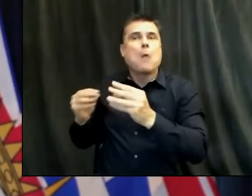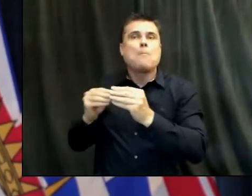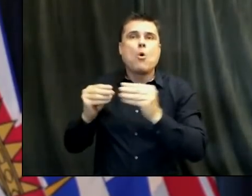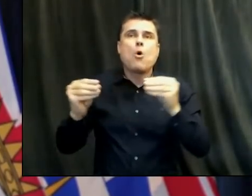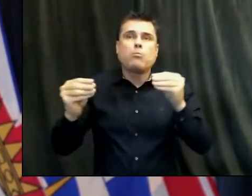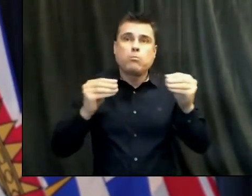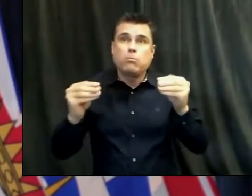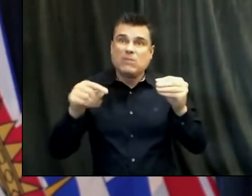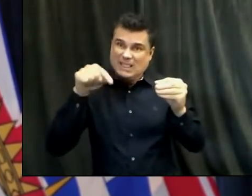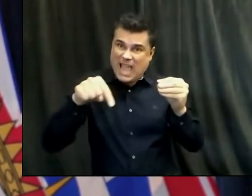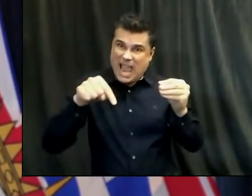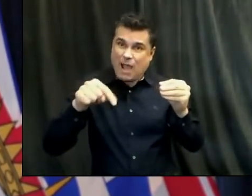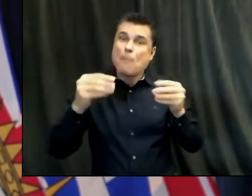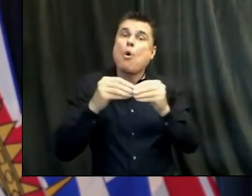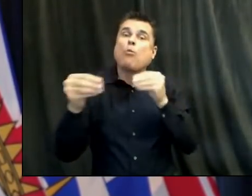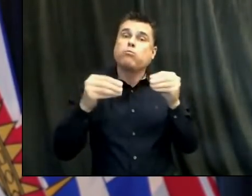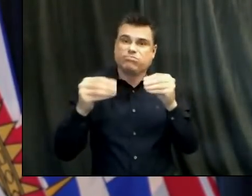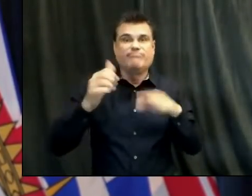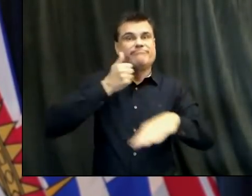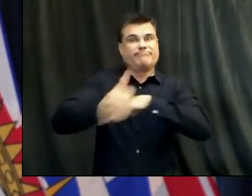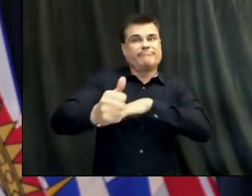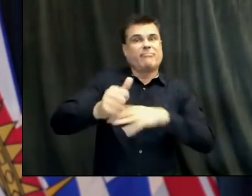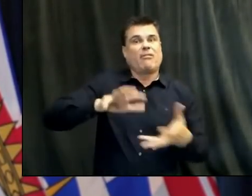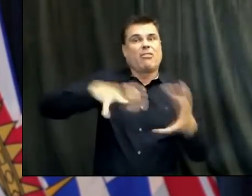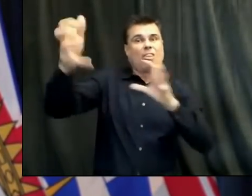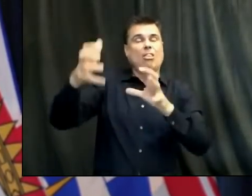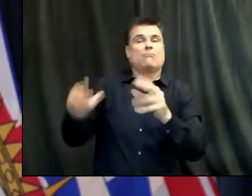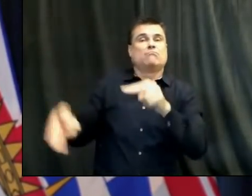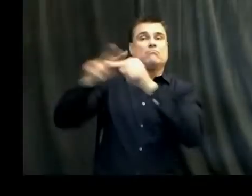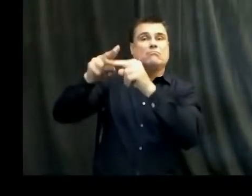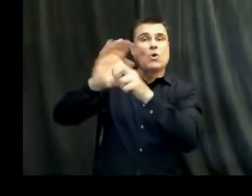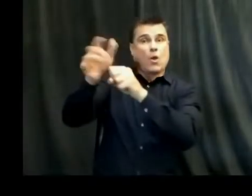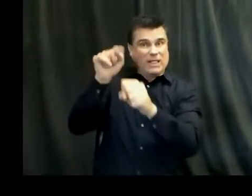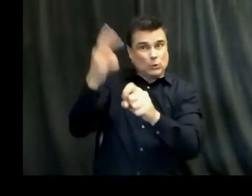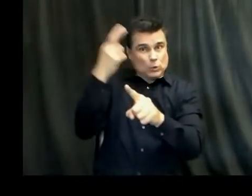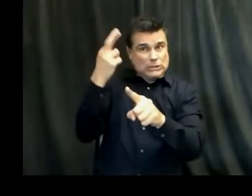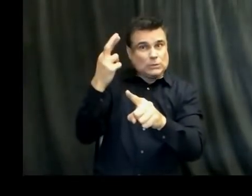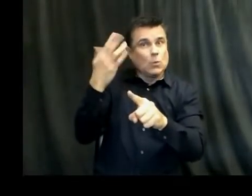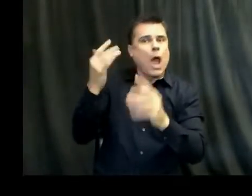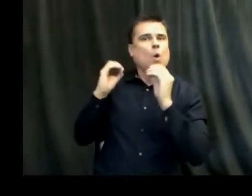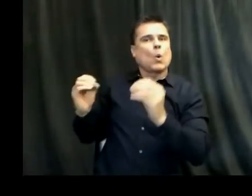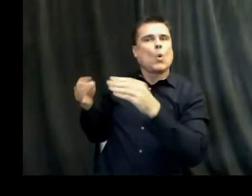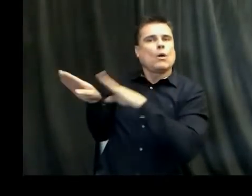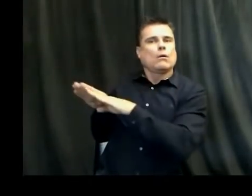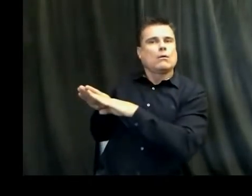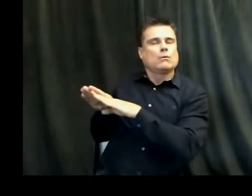Hoping you can kind of speak to that a bit. Yeah.